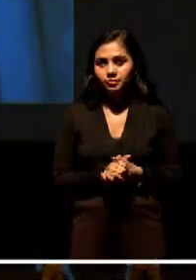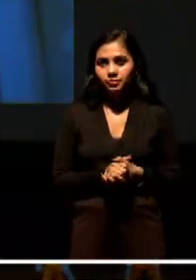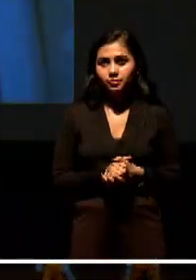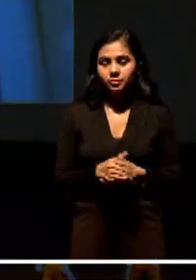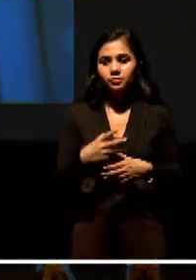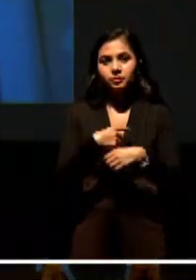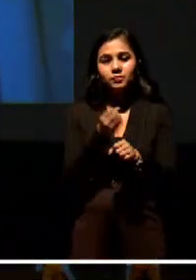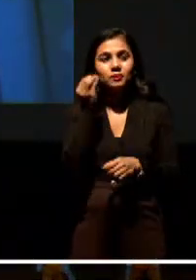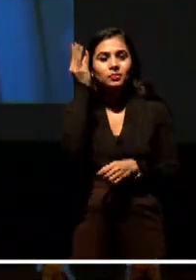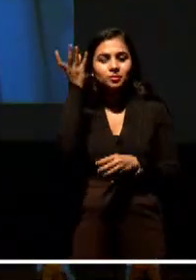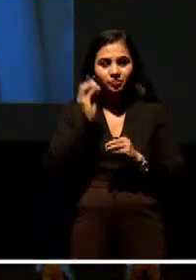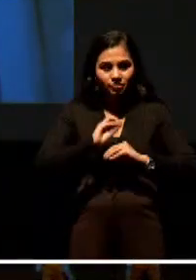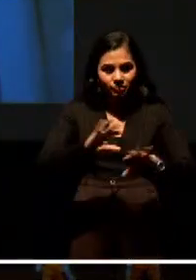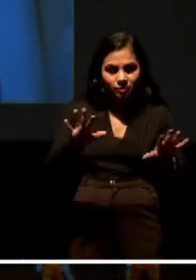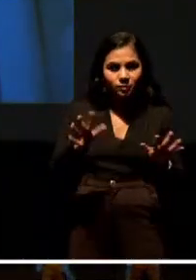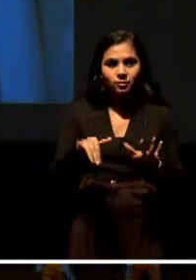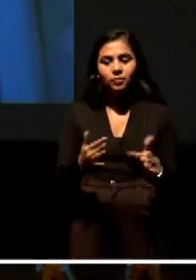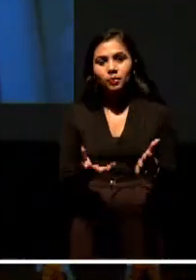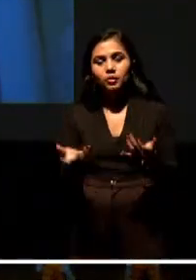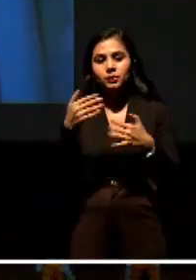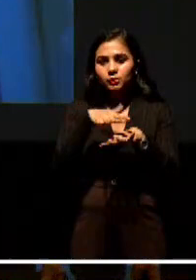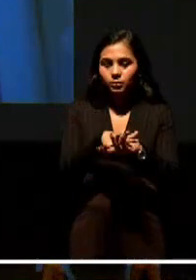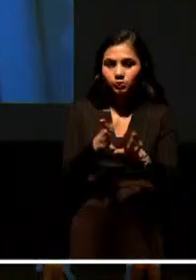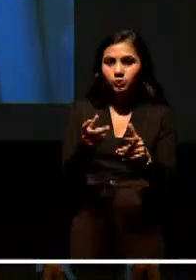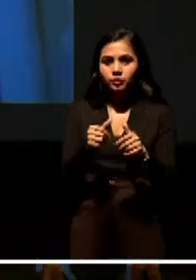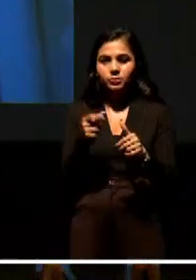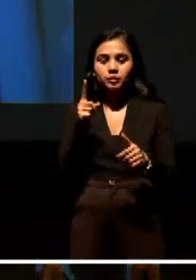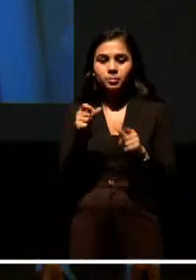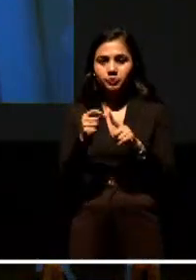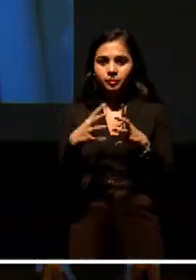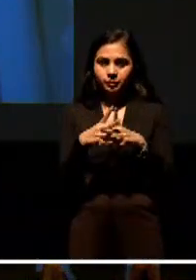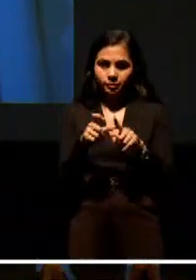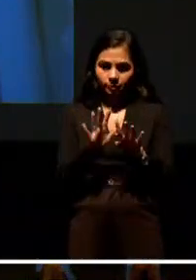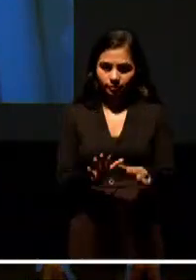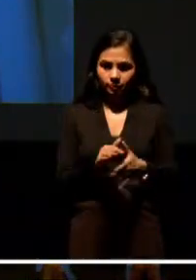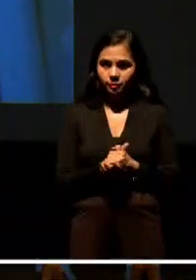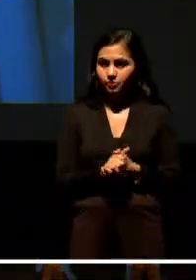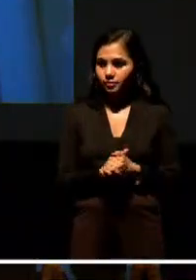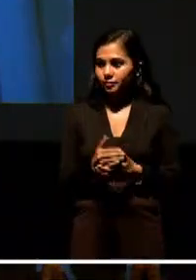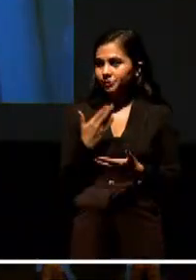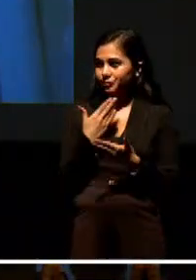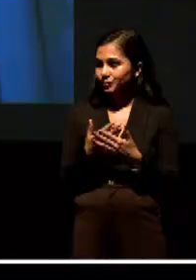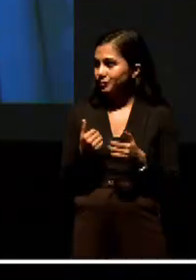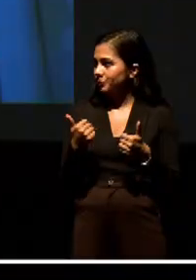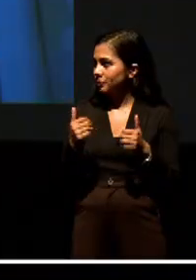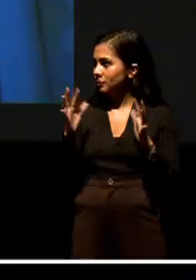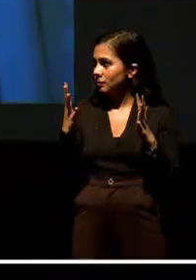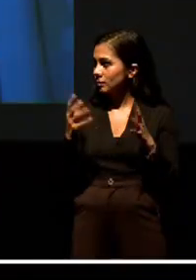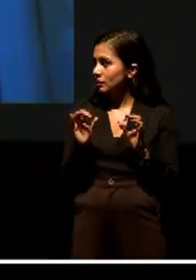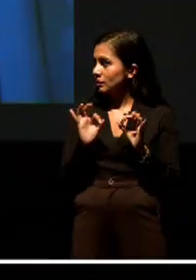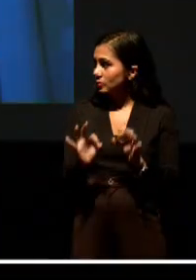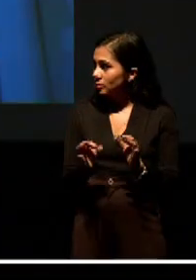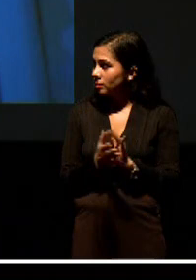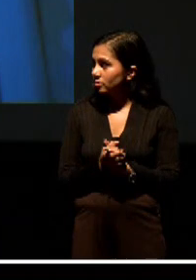create awareness and inclusion of persons with disability. Lovely, that's great. I mean, it looks like you have